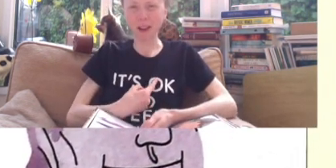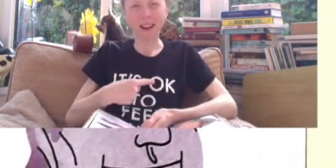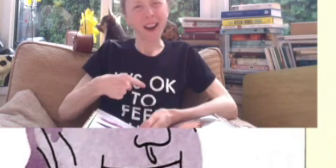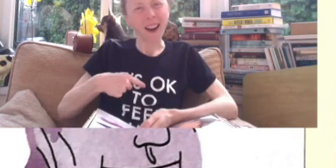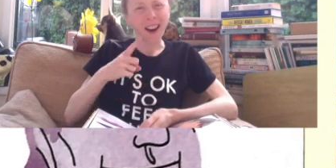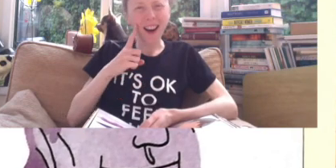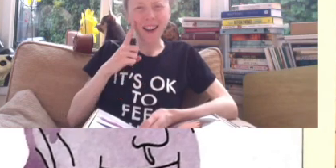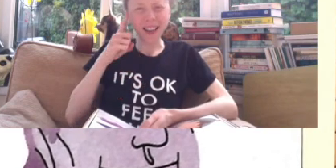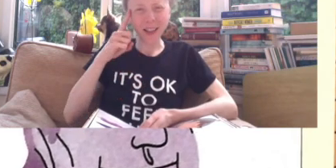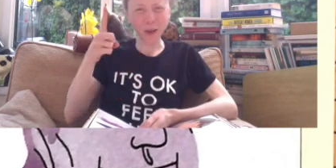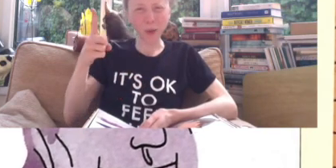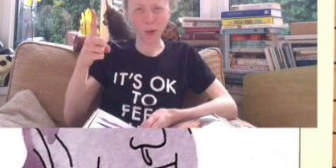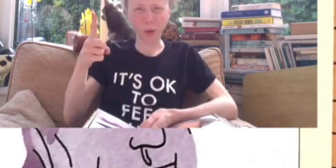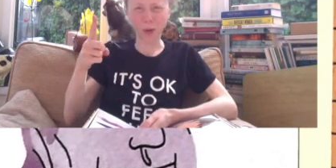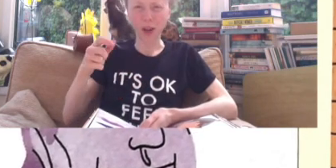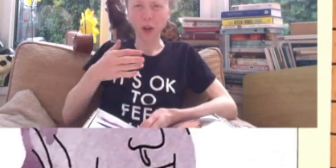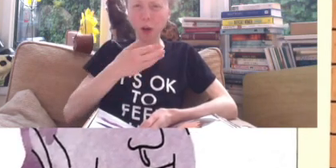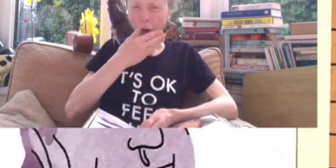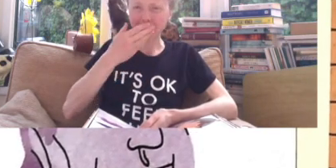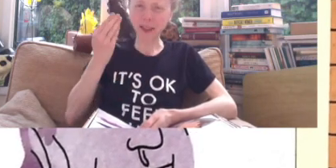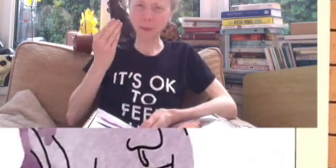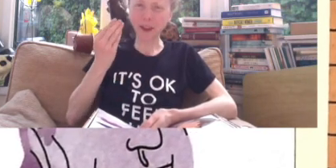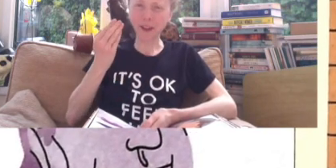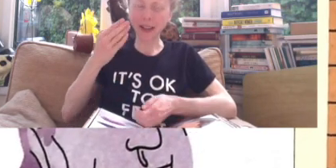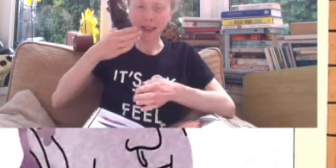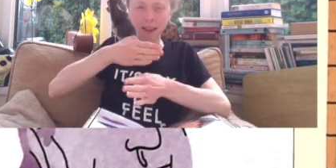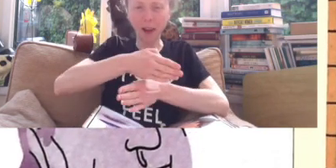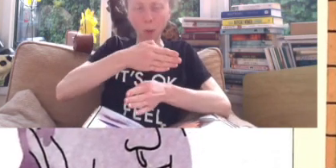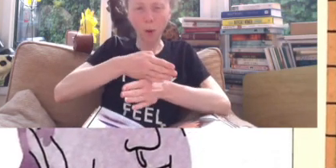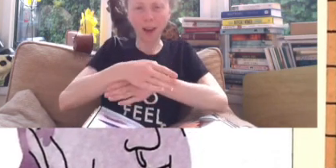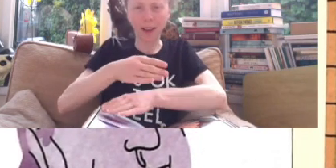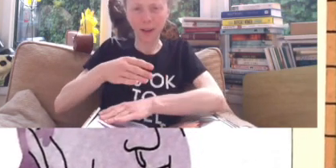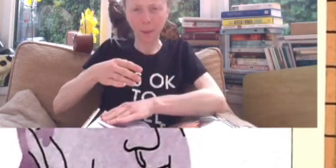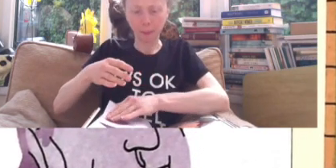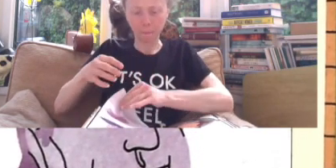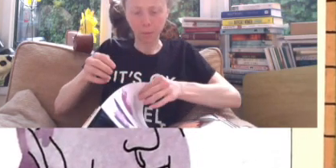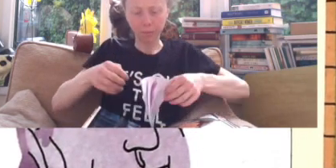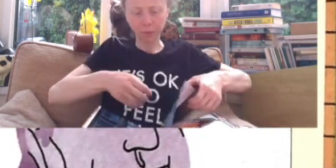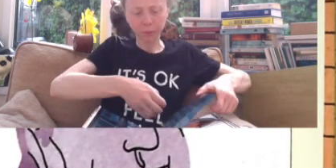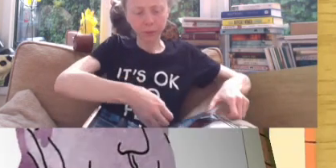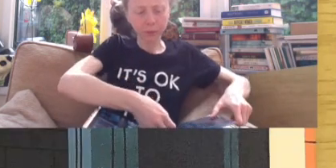self-control, I saw God's Spirit at work.